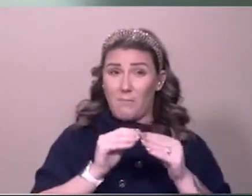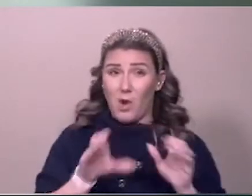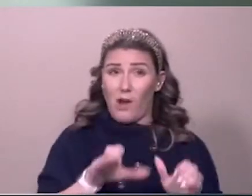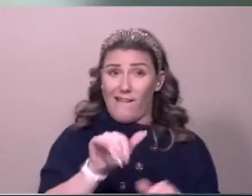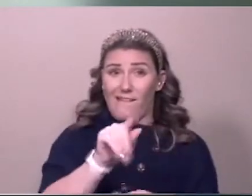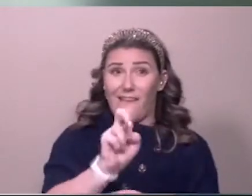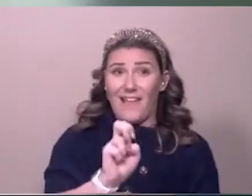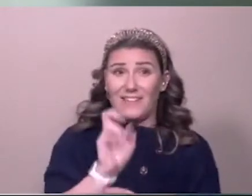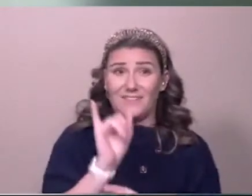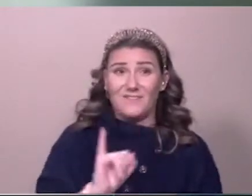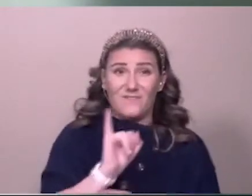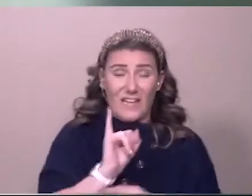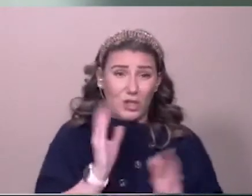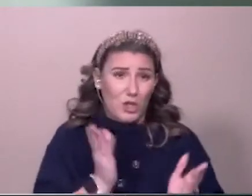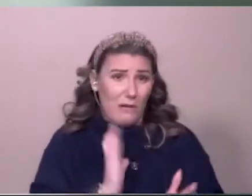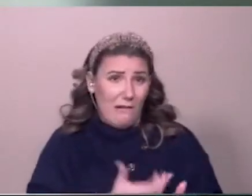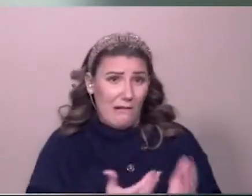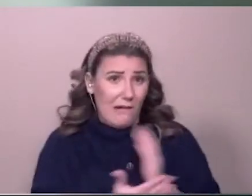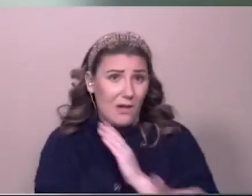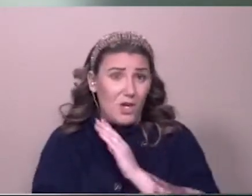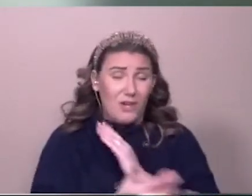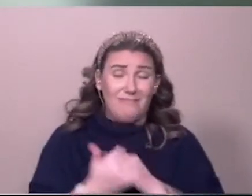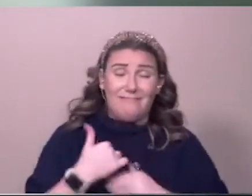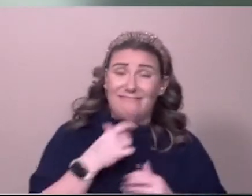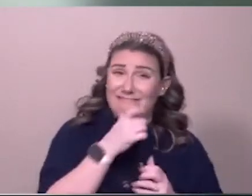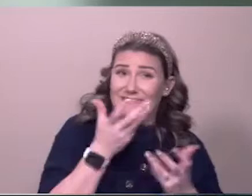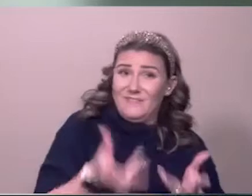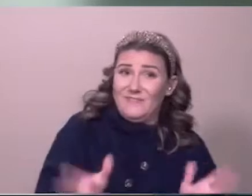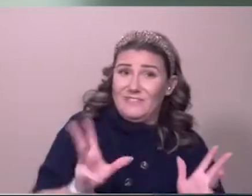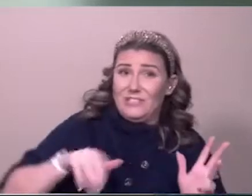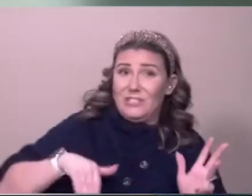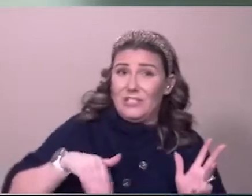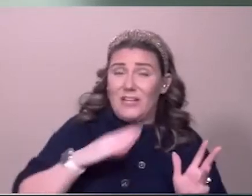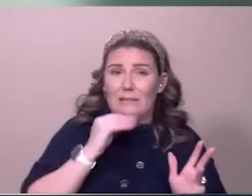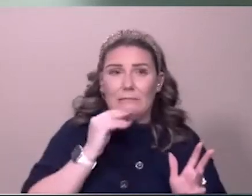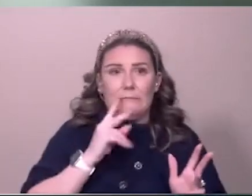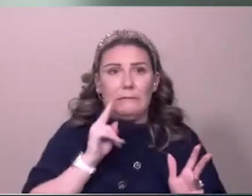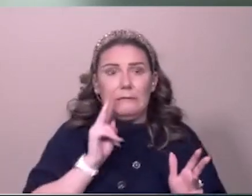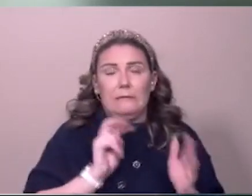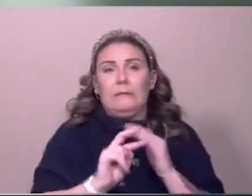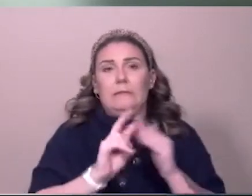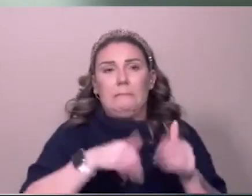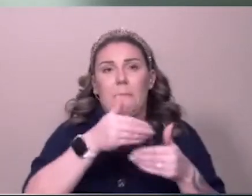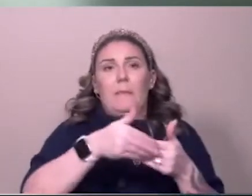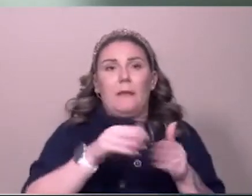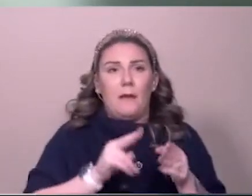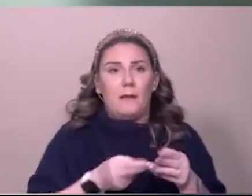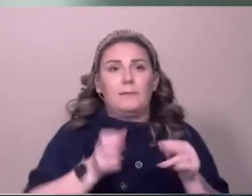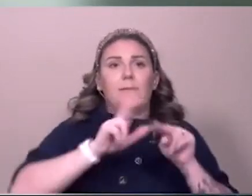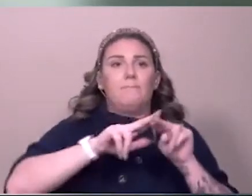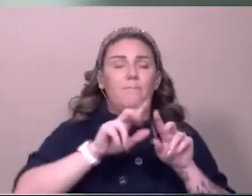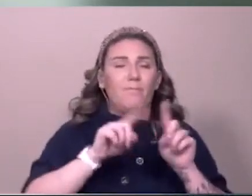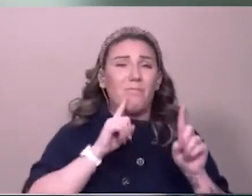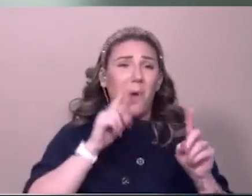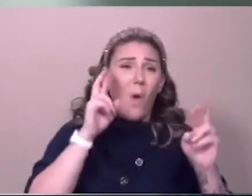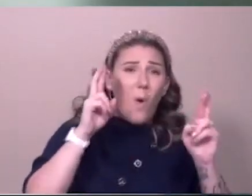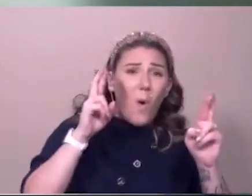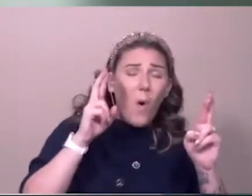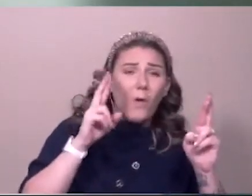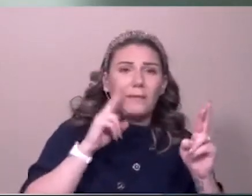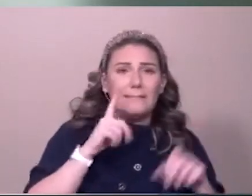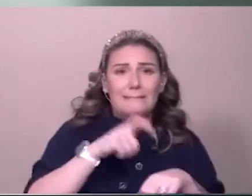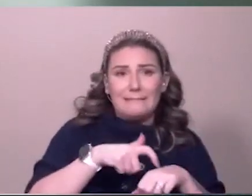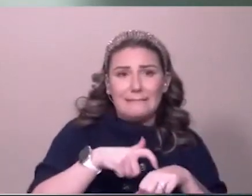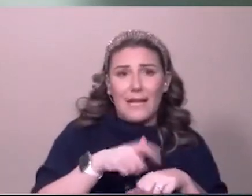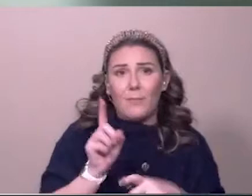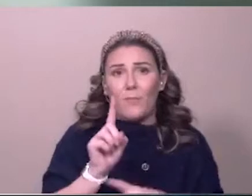I'm not quite done with this yet and looking to the next surge. But it is my hope that we have a period at least